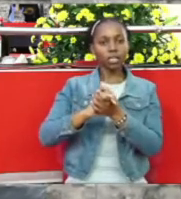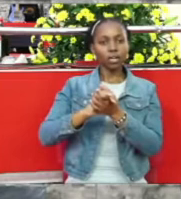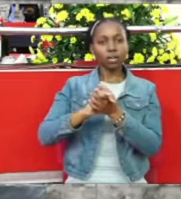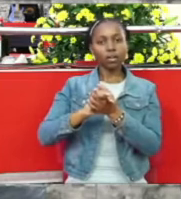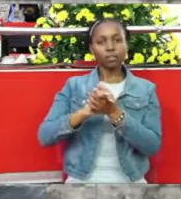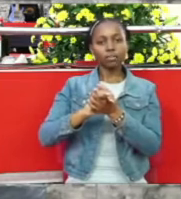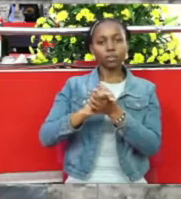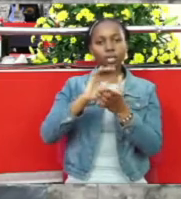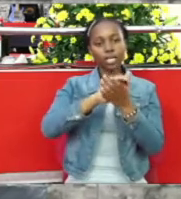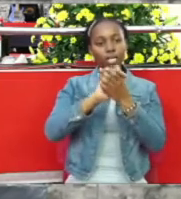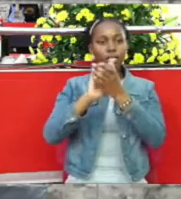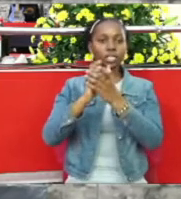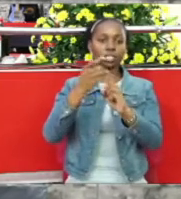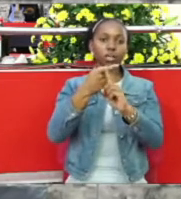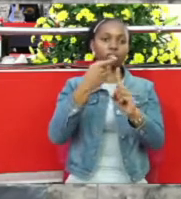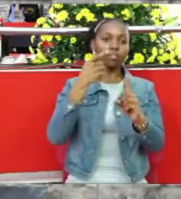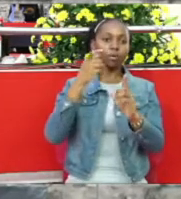and Alice.